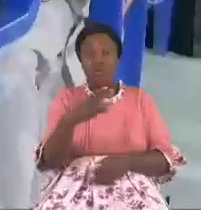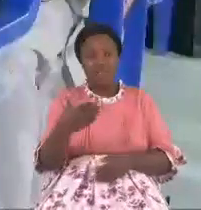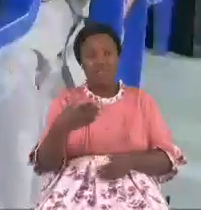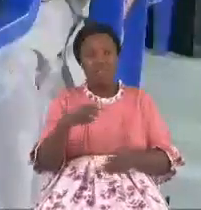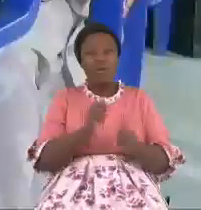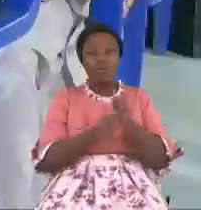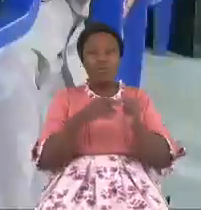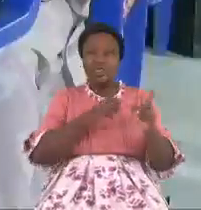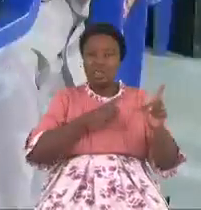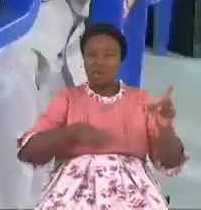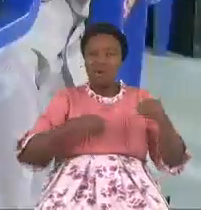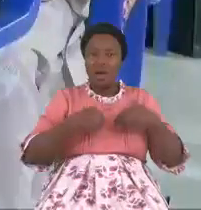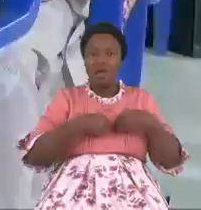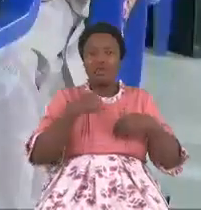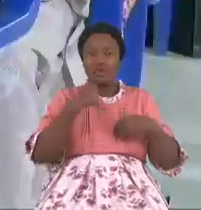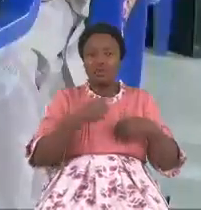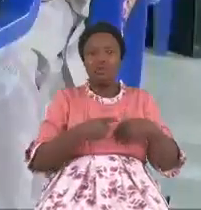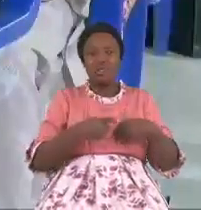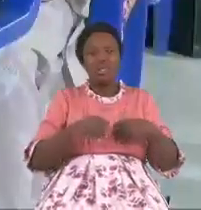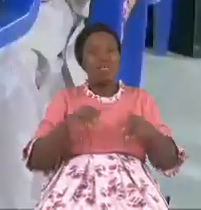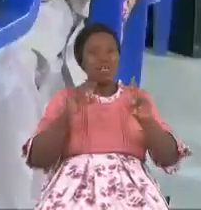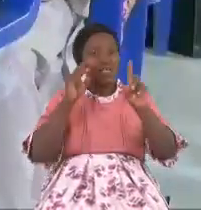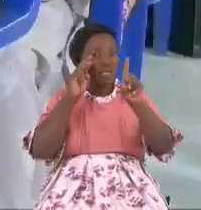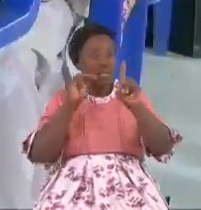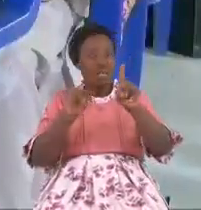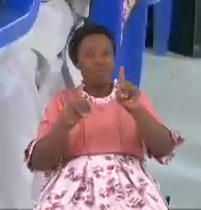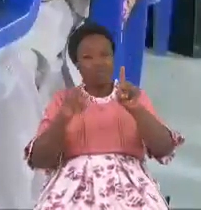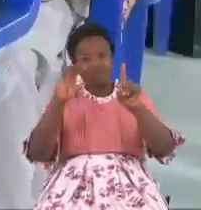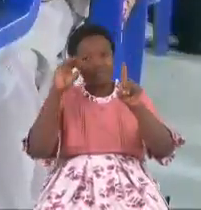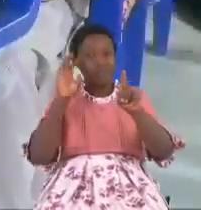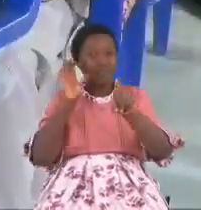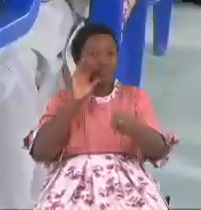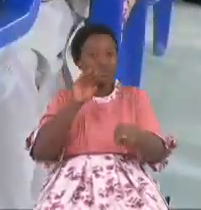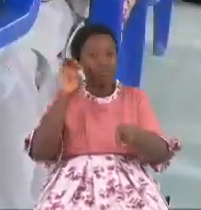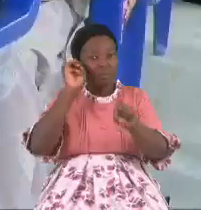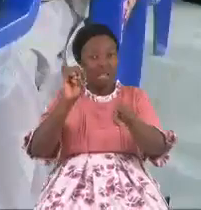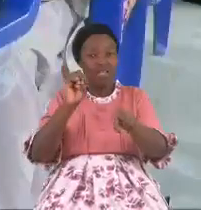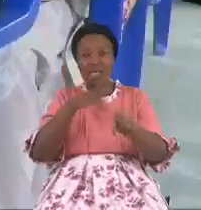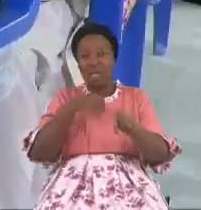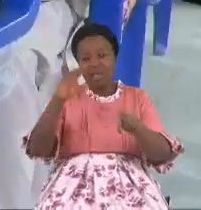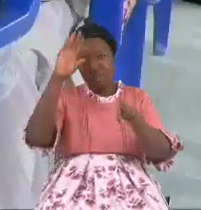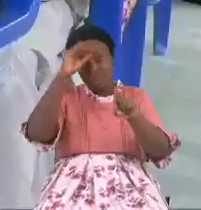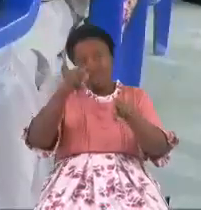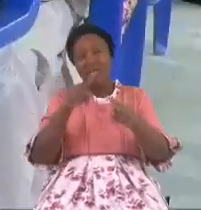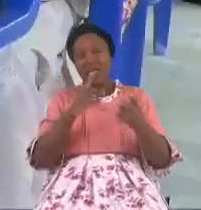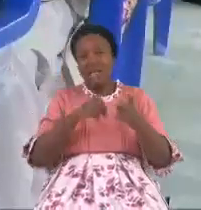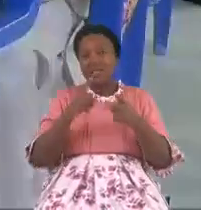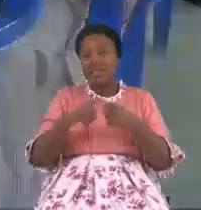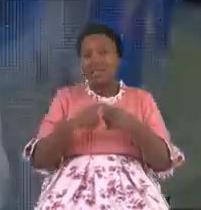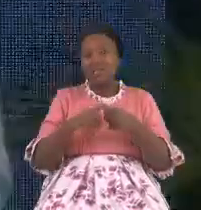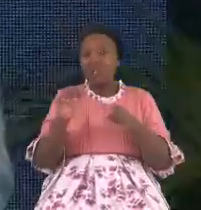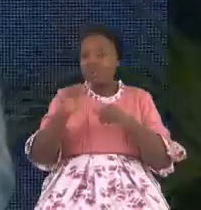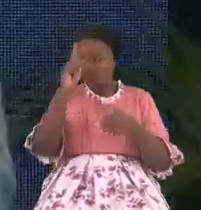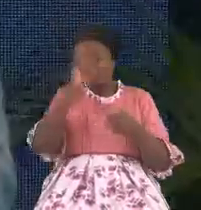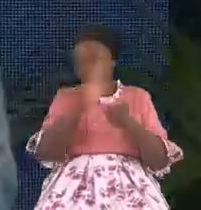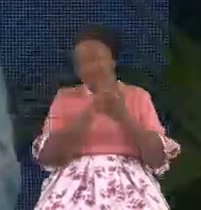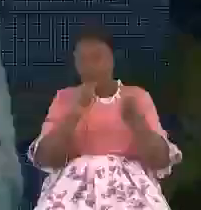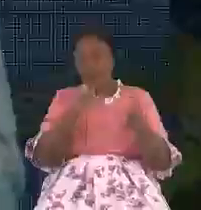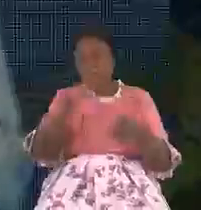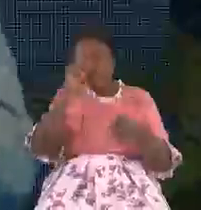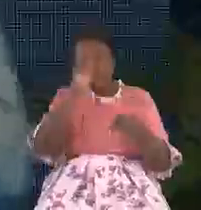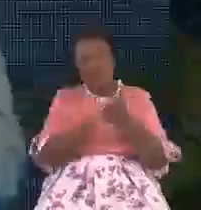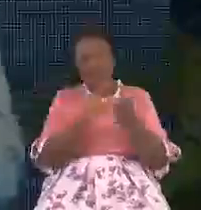told her do you believe do you know the lord is going to do that in your life tonight